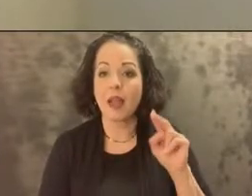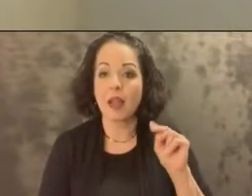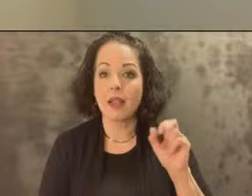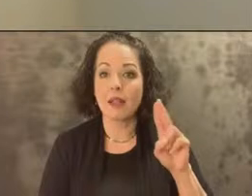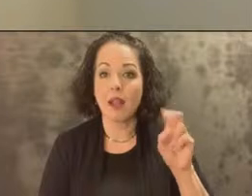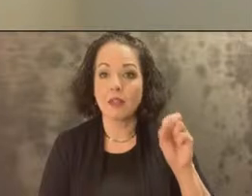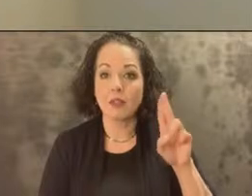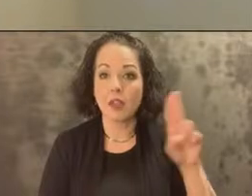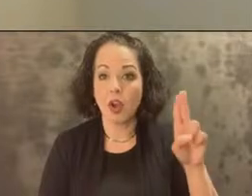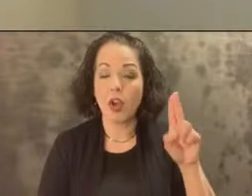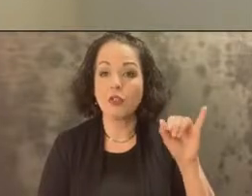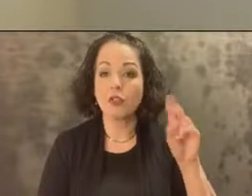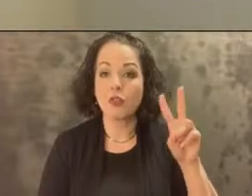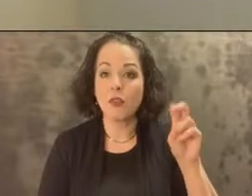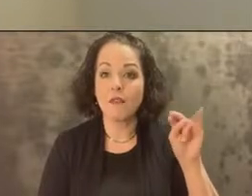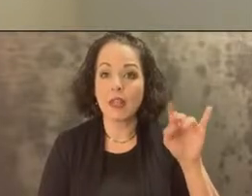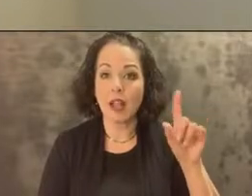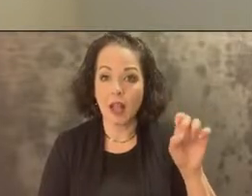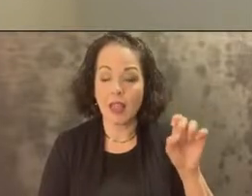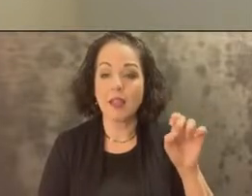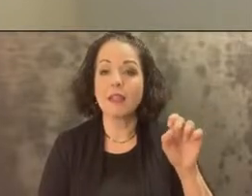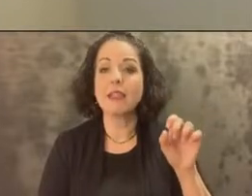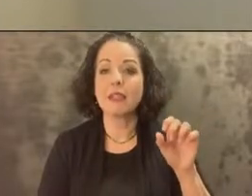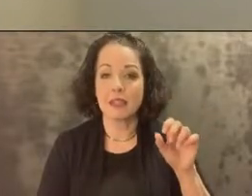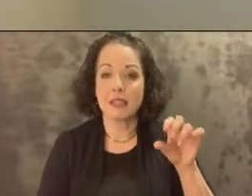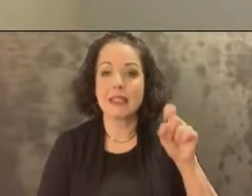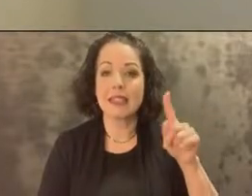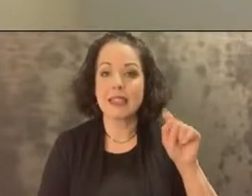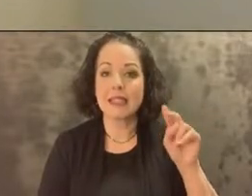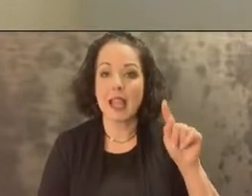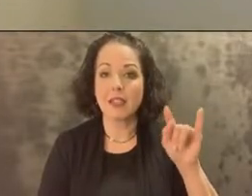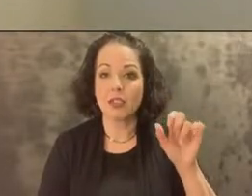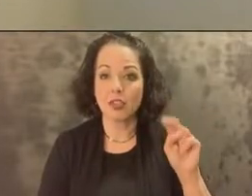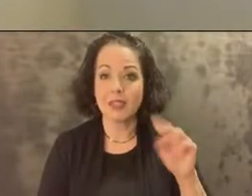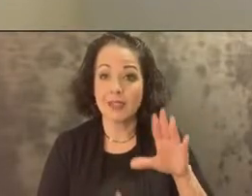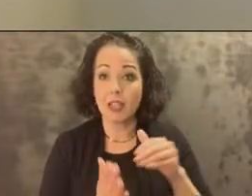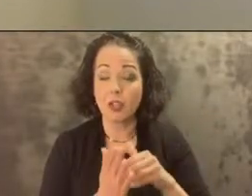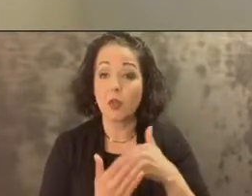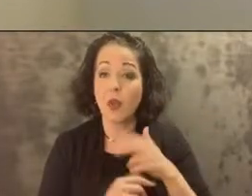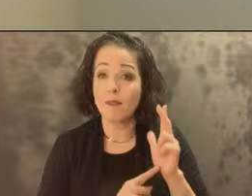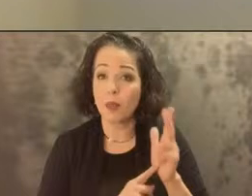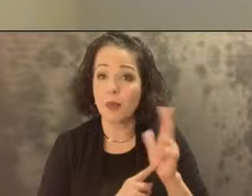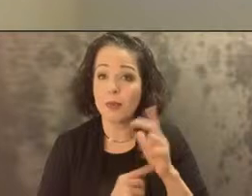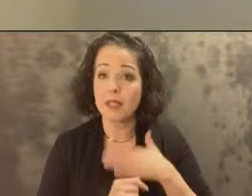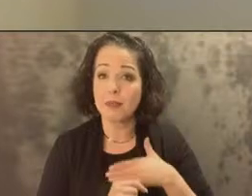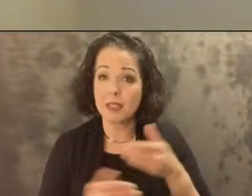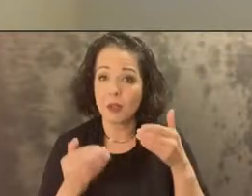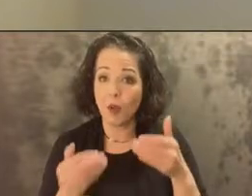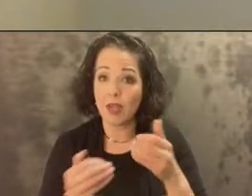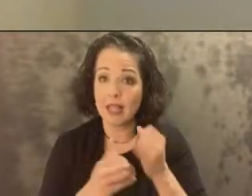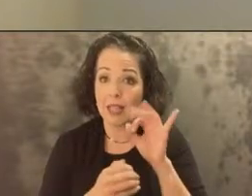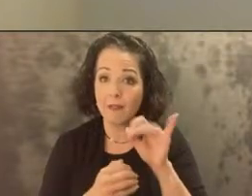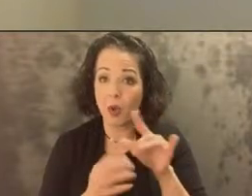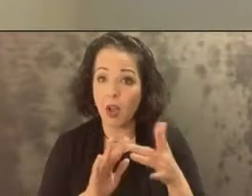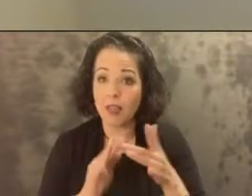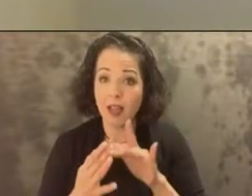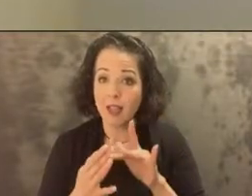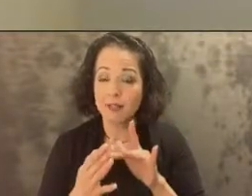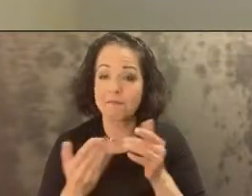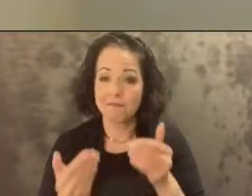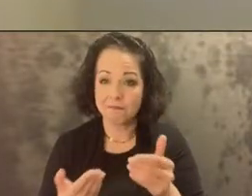Juvenile Detention Center. Ms. O'Brien, you have 3 minutes, and please proceed if you're online.